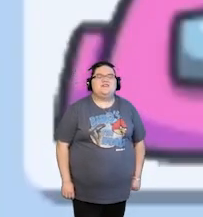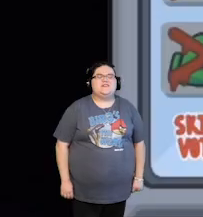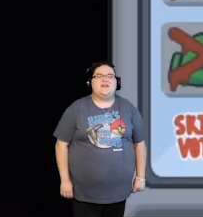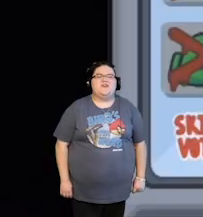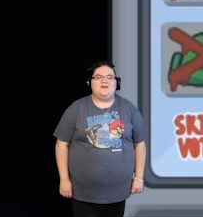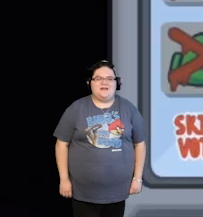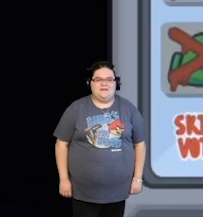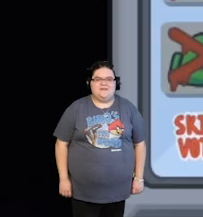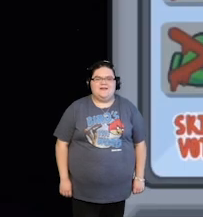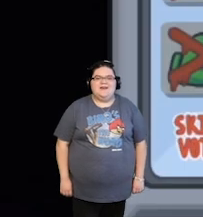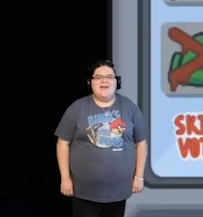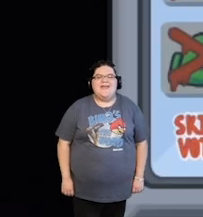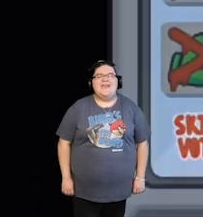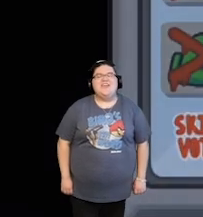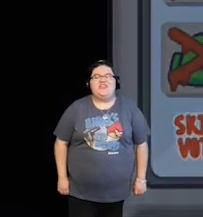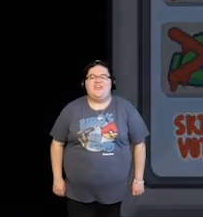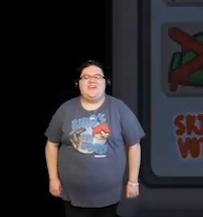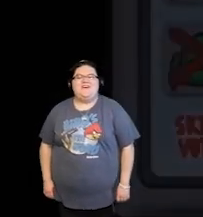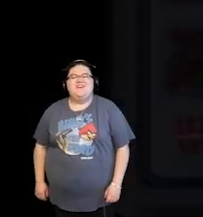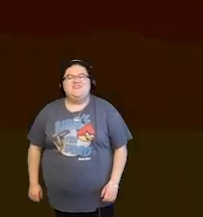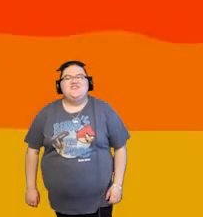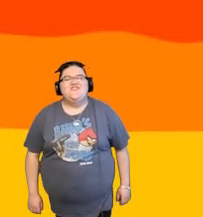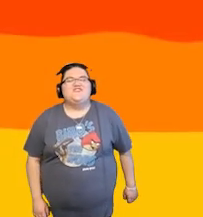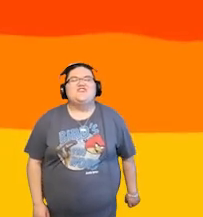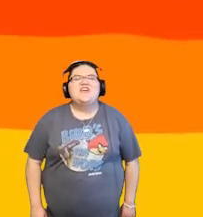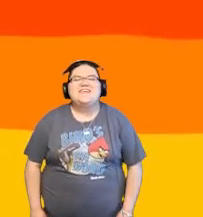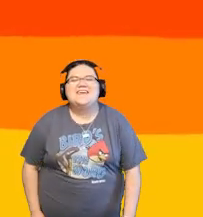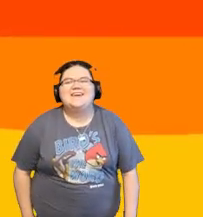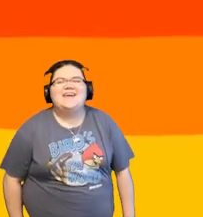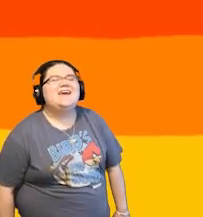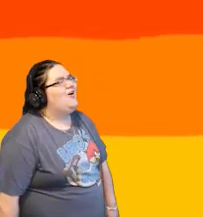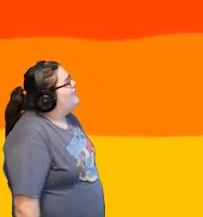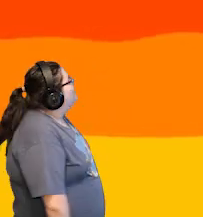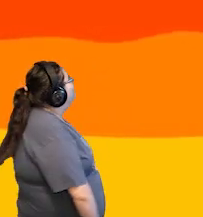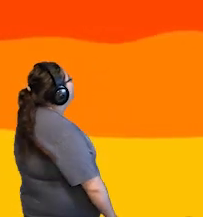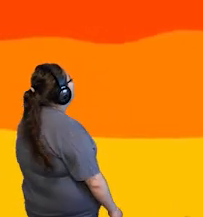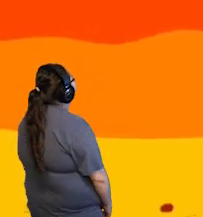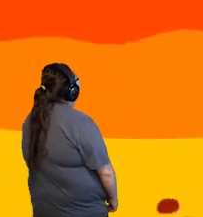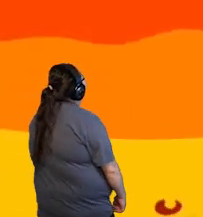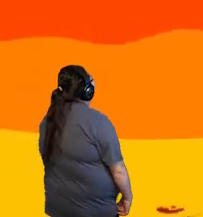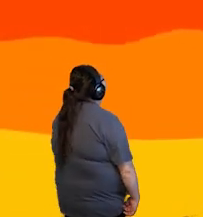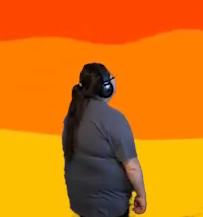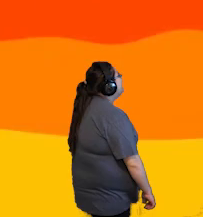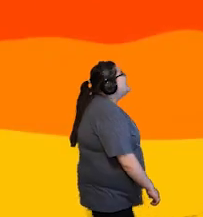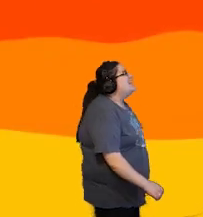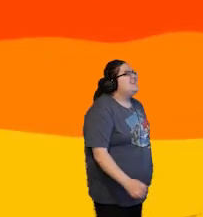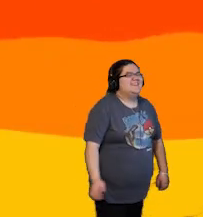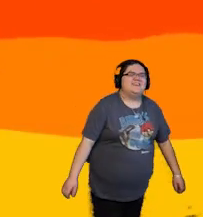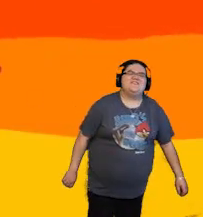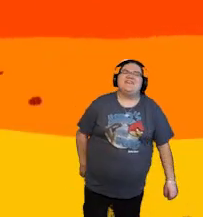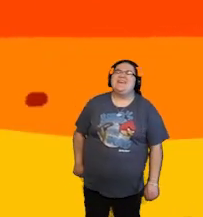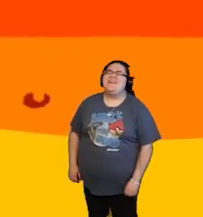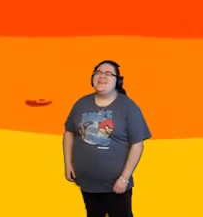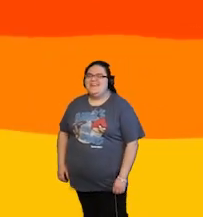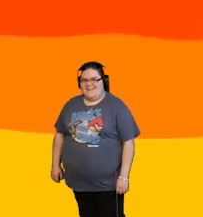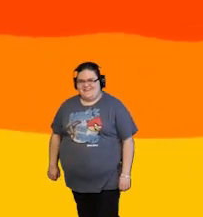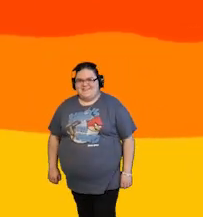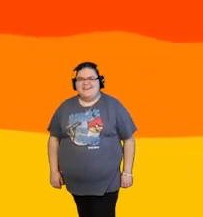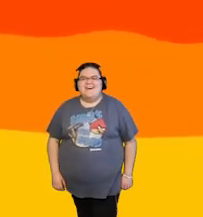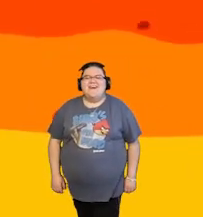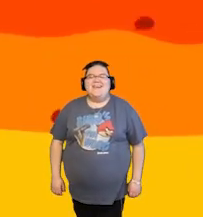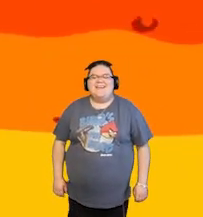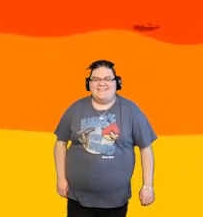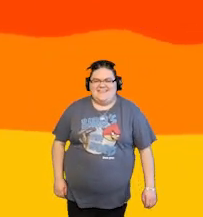I don't care. Are you serious? Ethan, you freaking idiot. Oh my God. Ethan, you